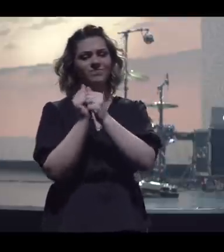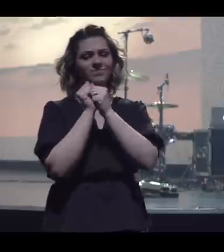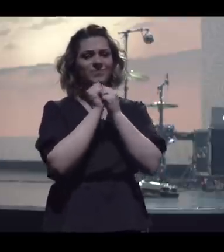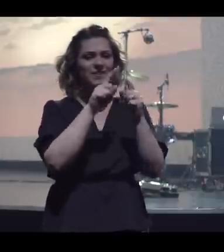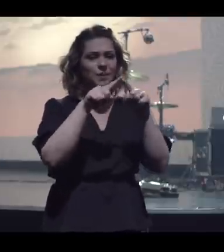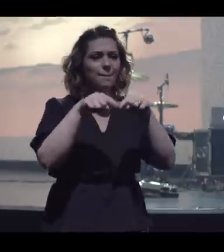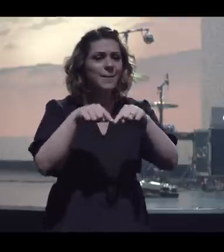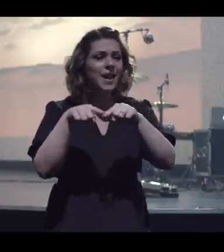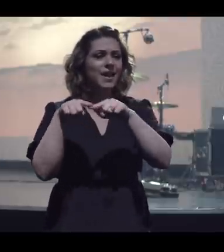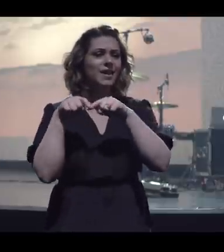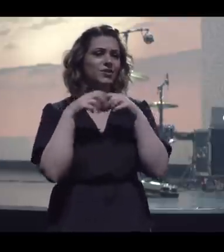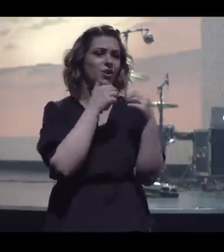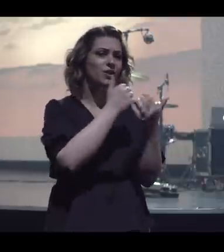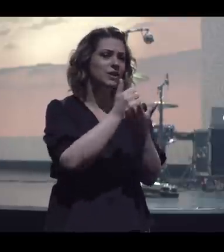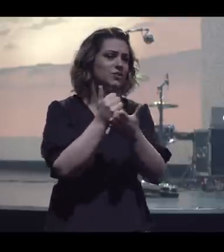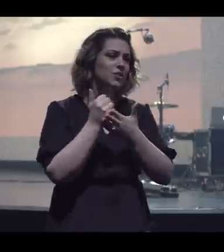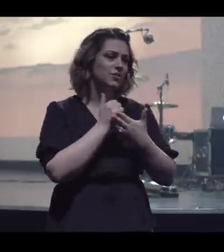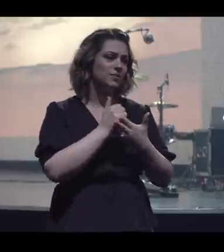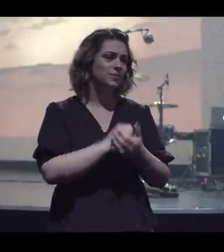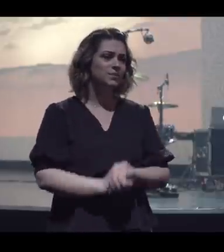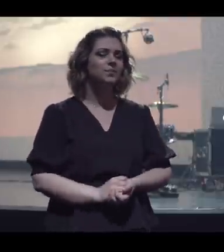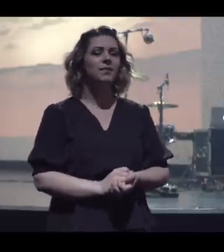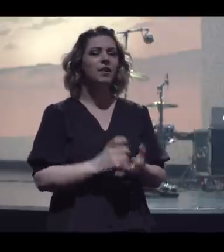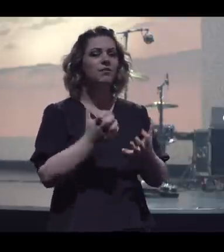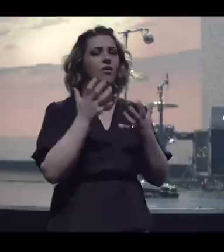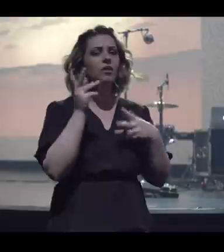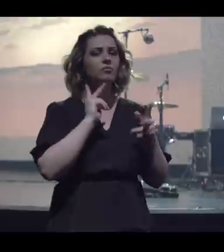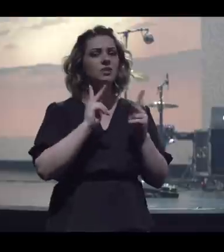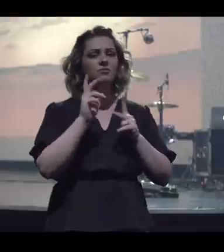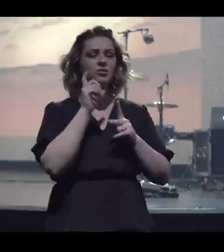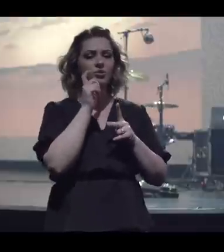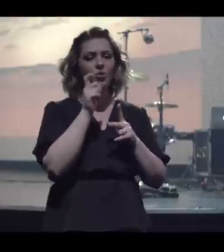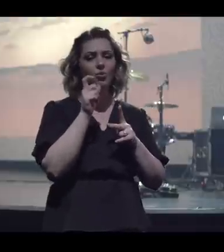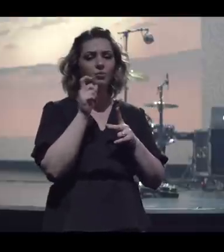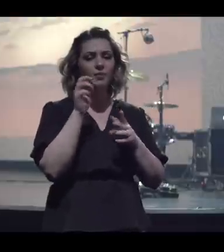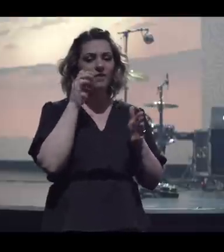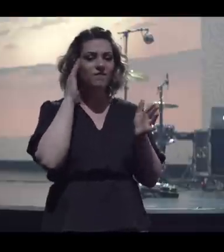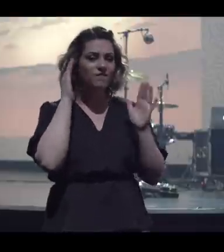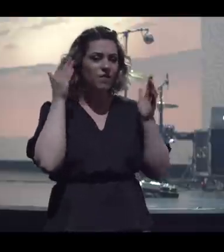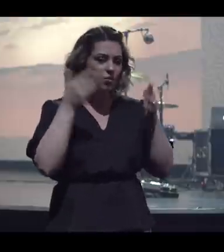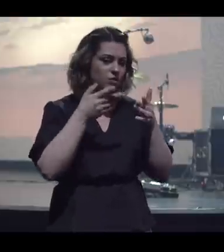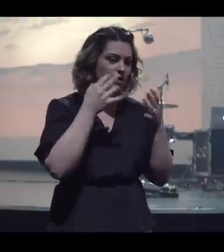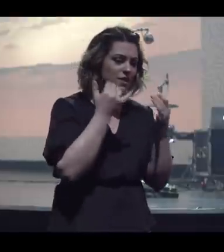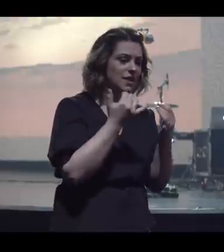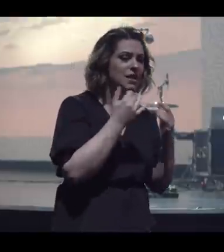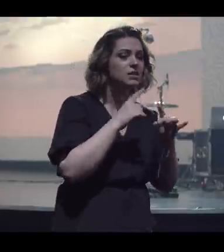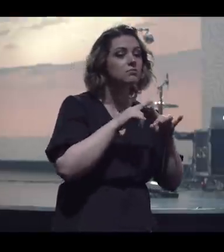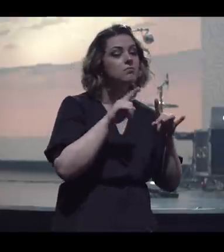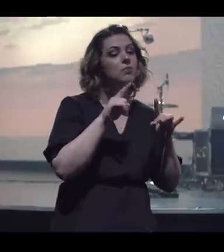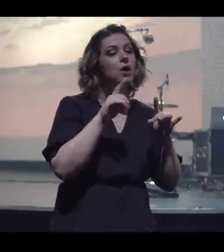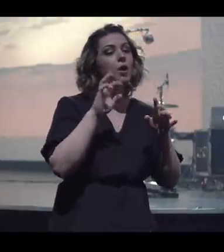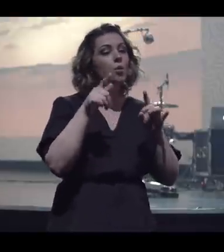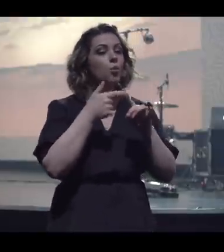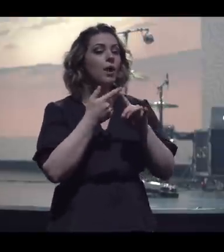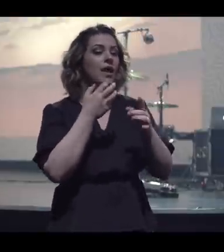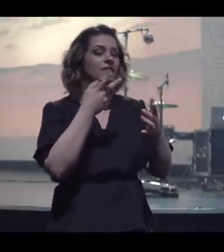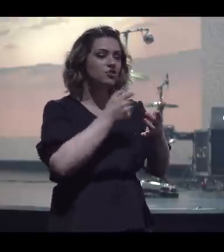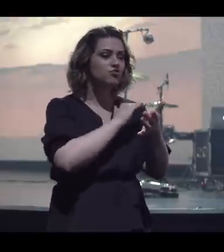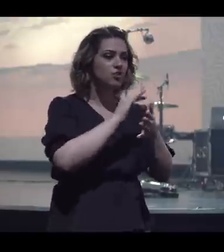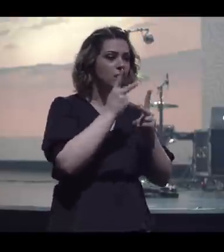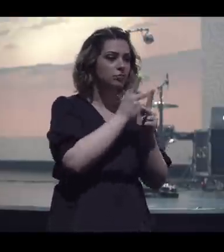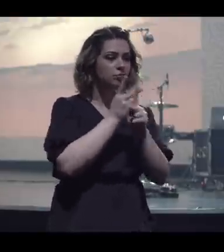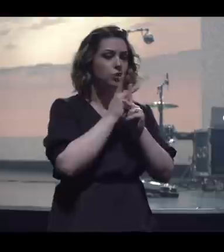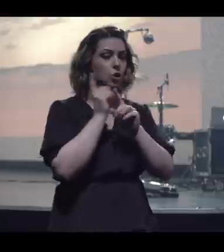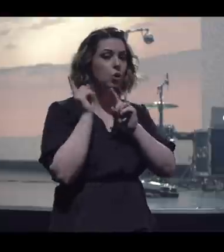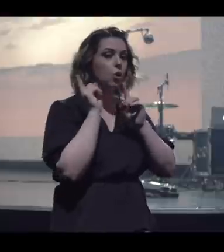about the flock that a lot of times people don't pay attention to because they read the Bible, how the shepherd goes out and finds the lost sheep. Absolutely